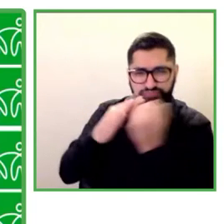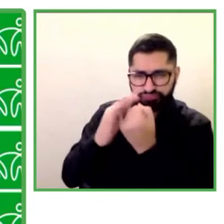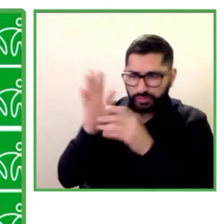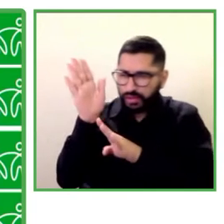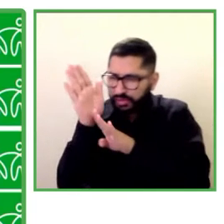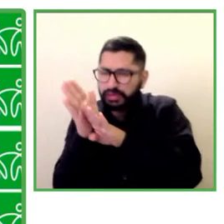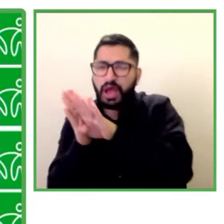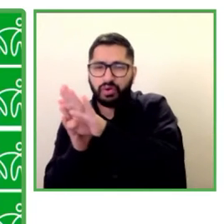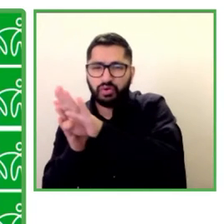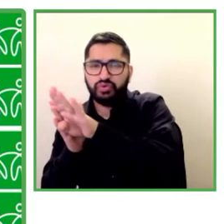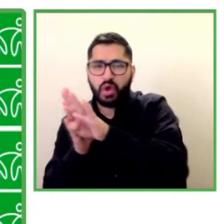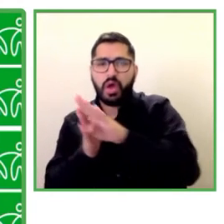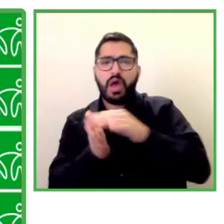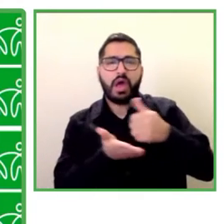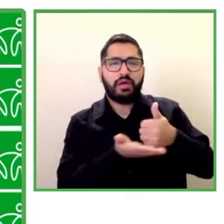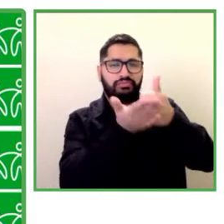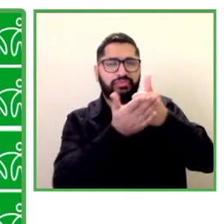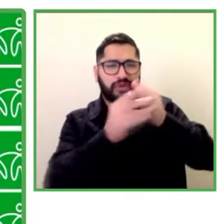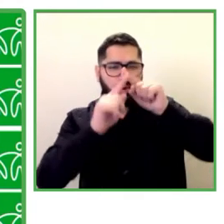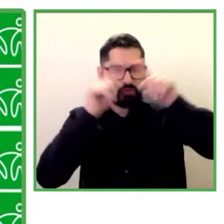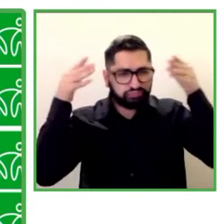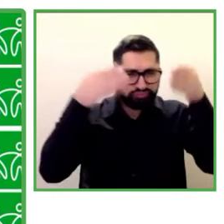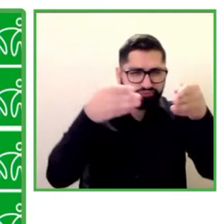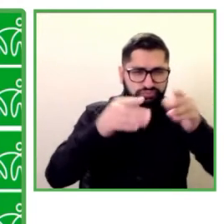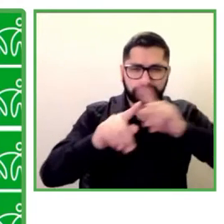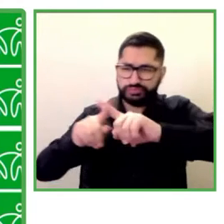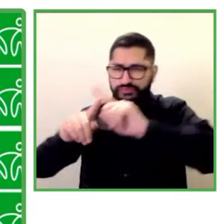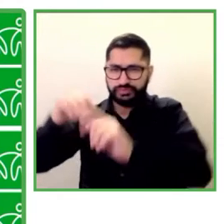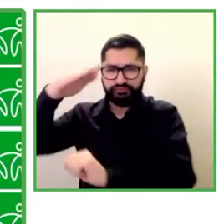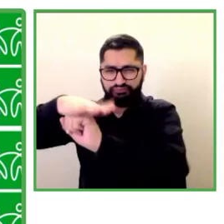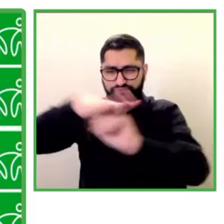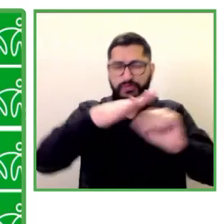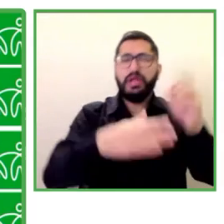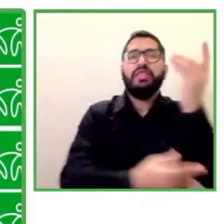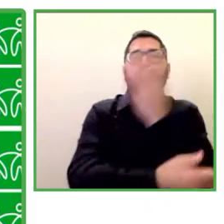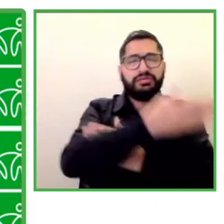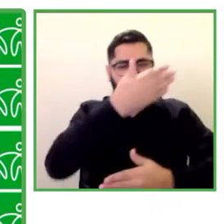degree development, and inclusion of people with disabilities in the work